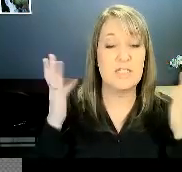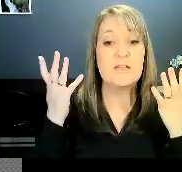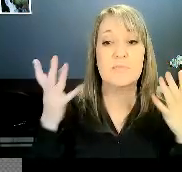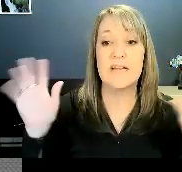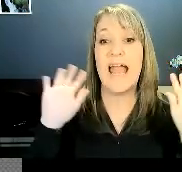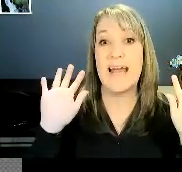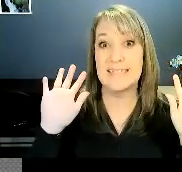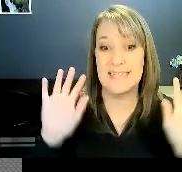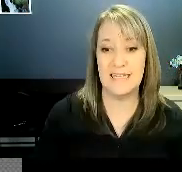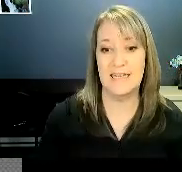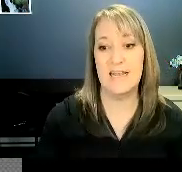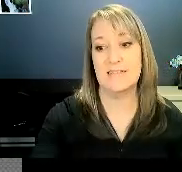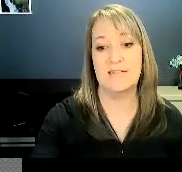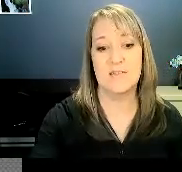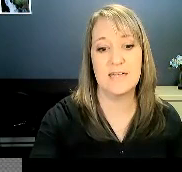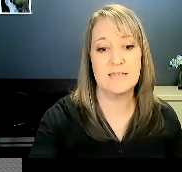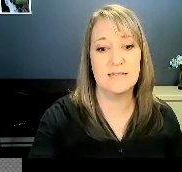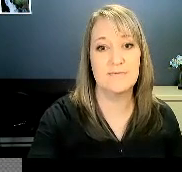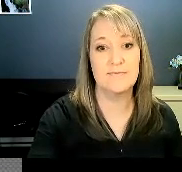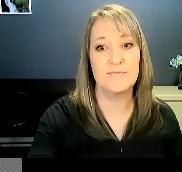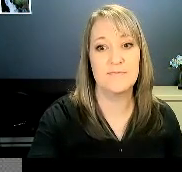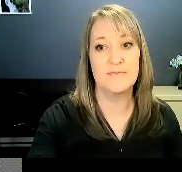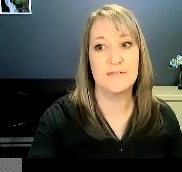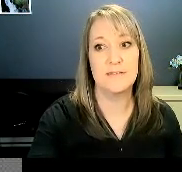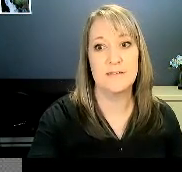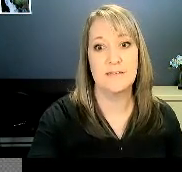finished. Mary has taken an ASL class.